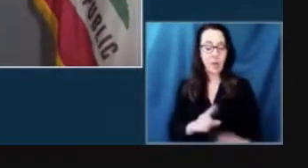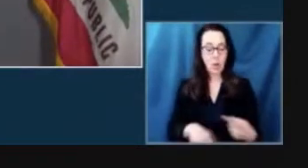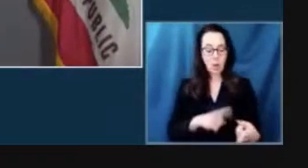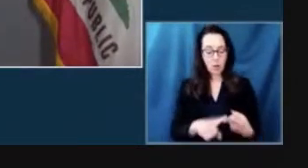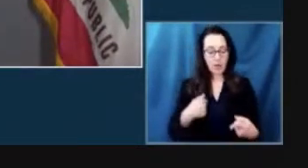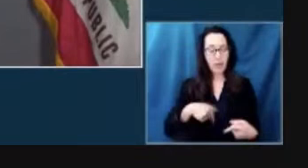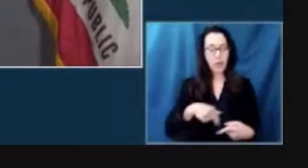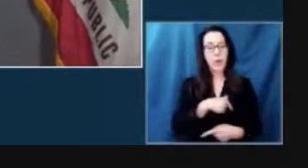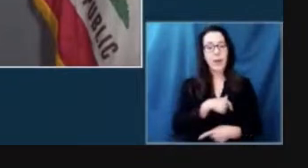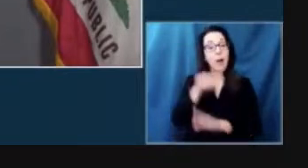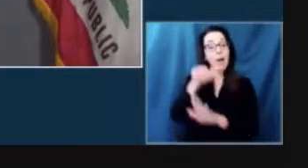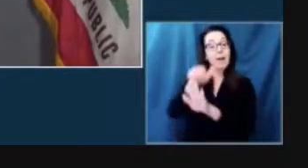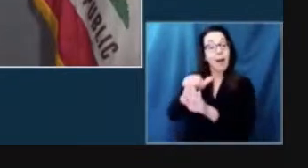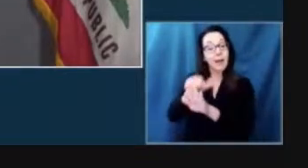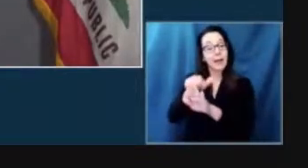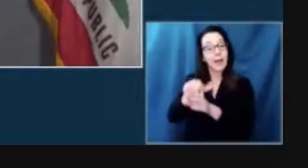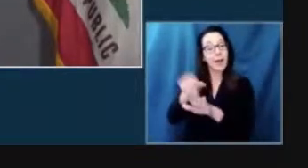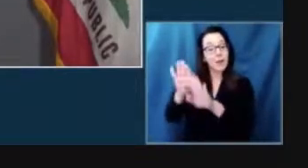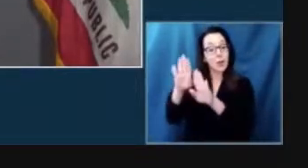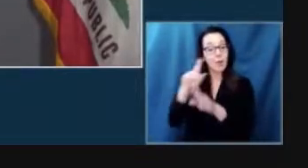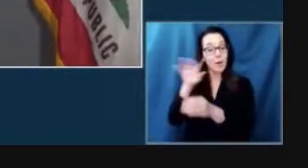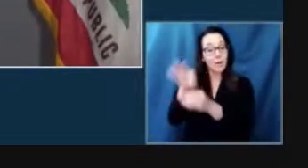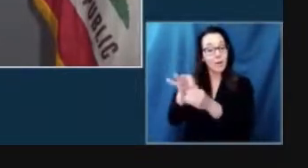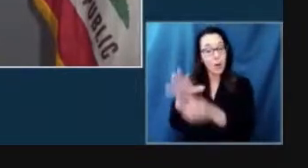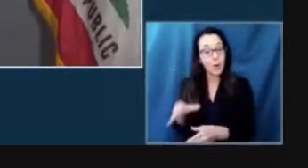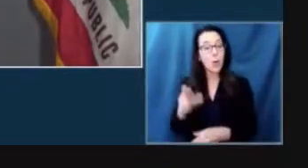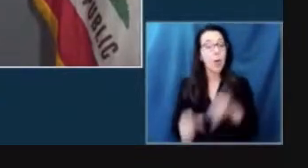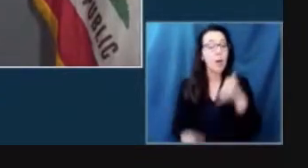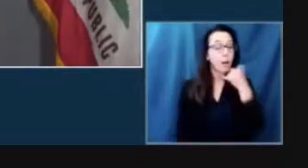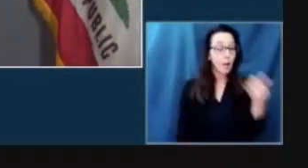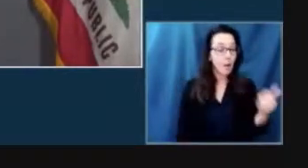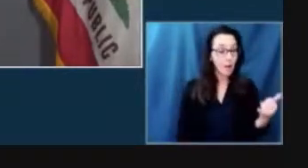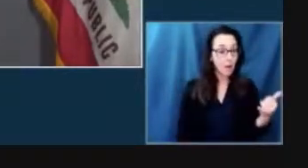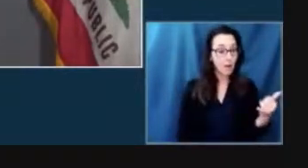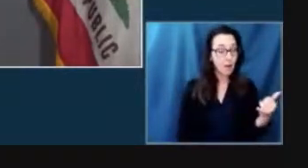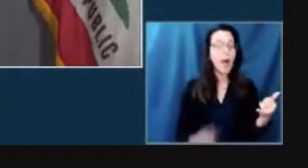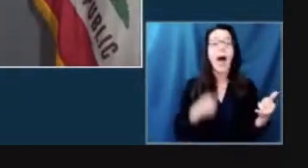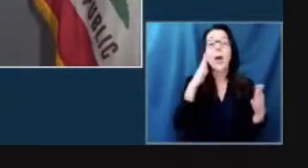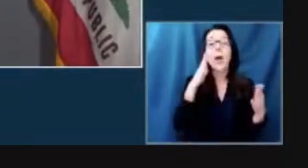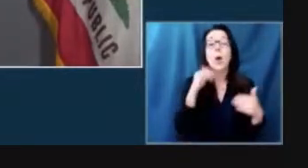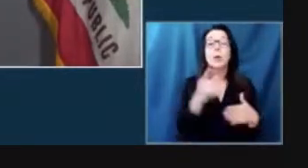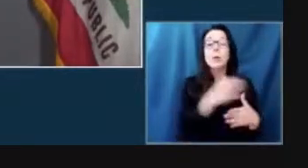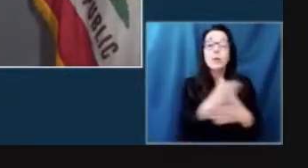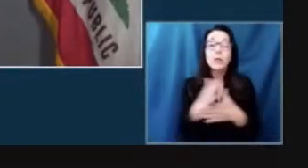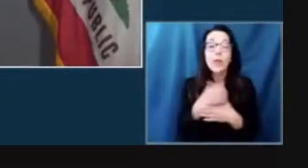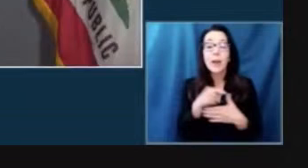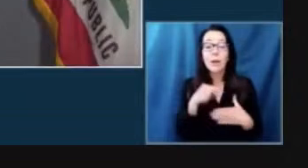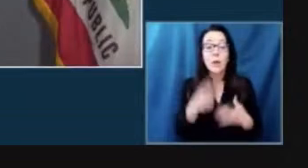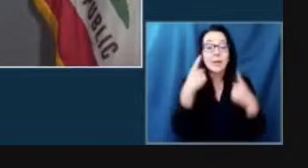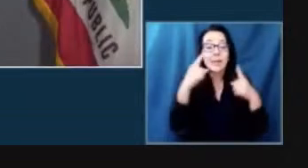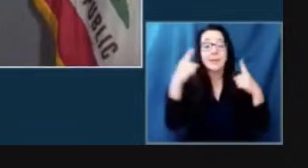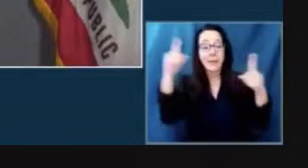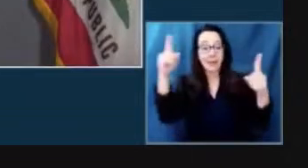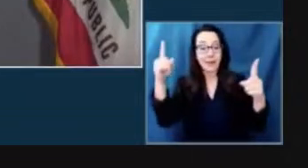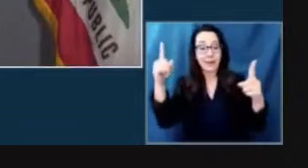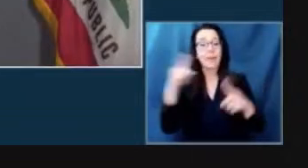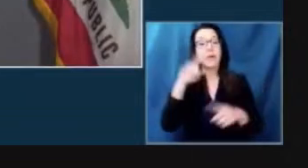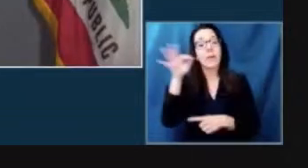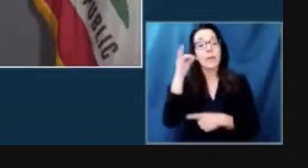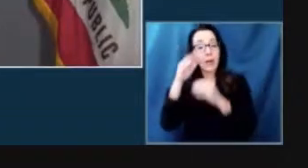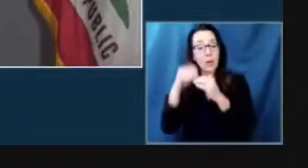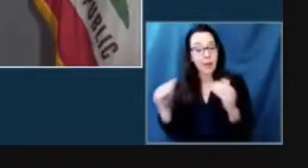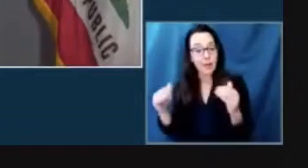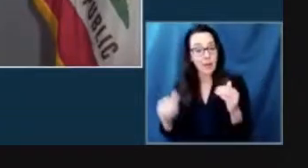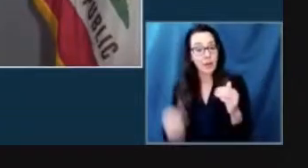on the phone, these are the kinds of successes I hope we'll all be sharing with them. At the federal level, Democrats, without a